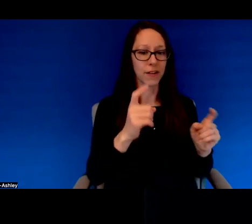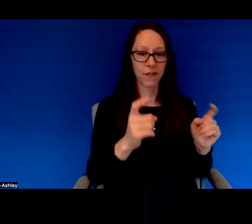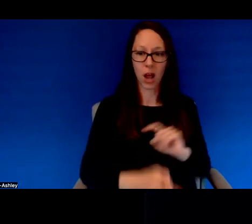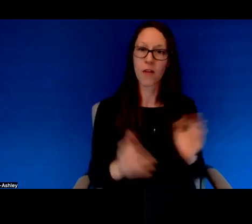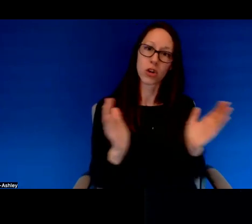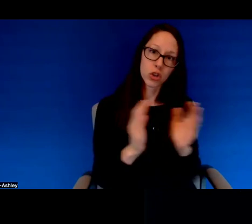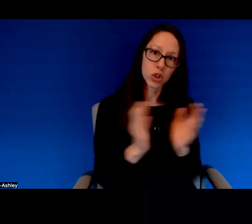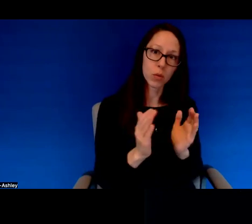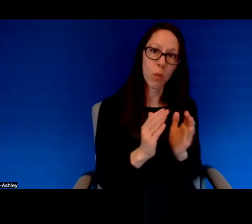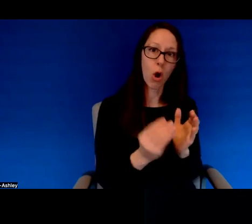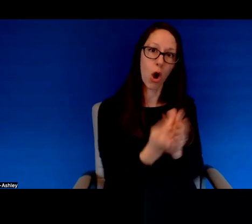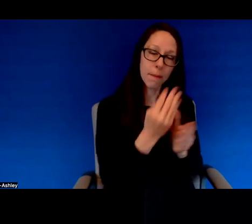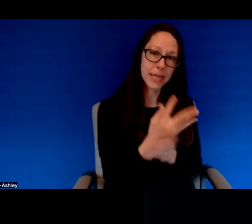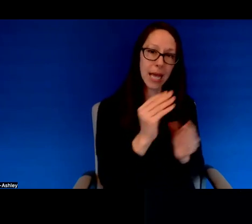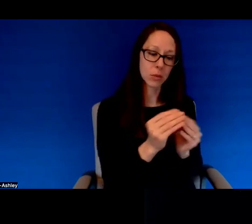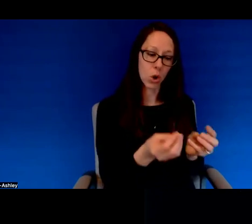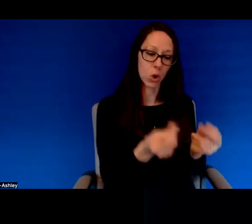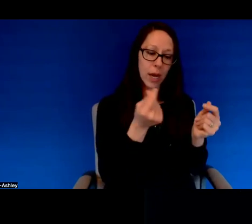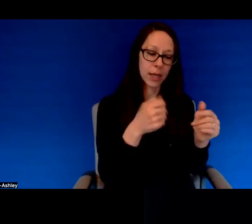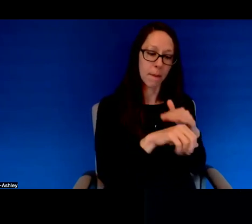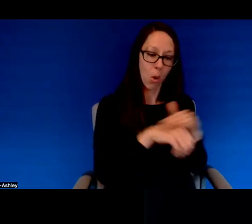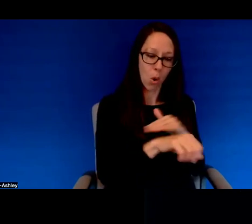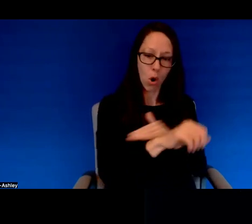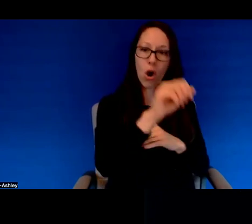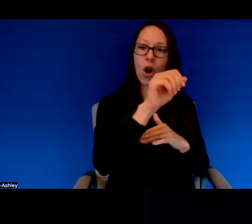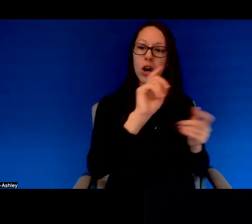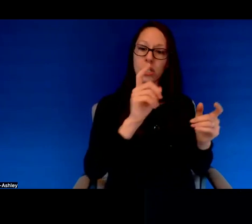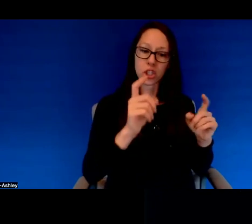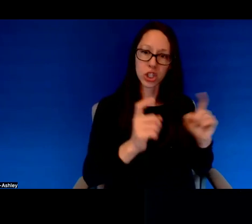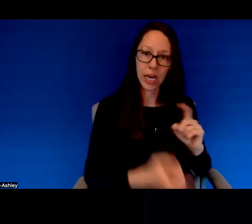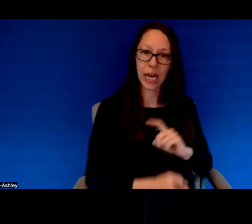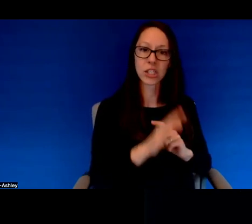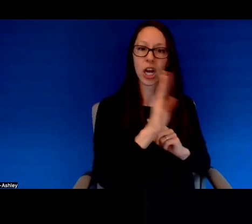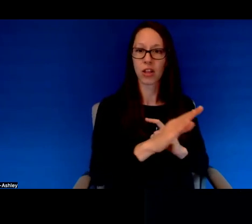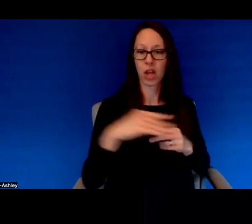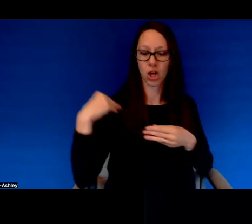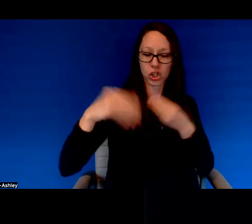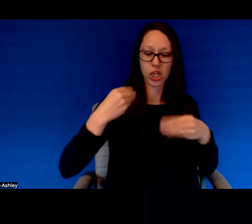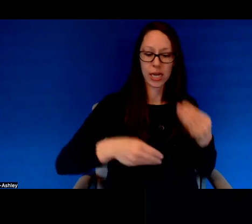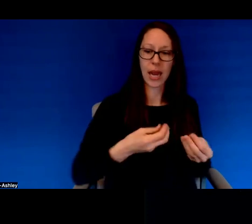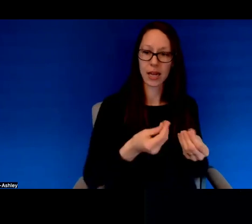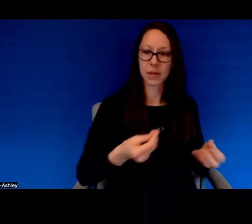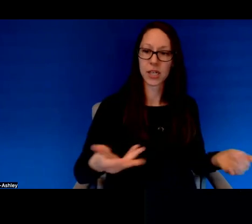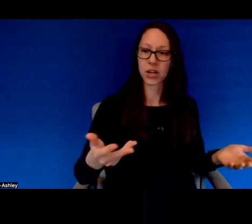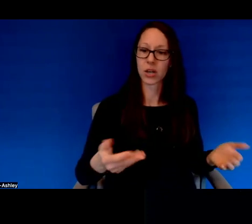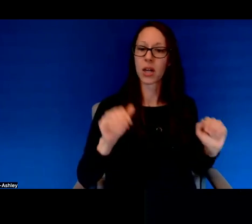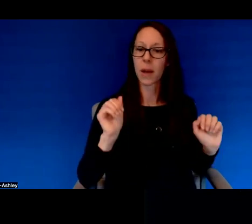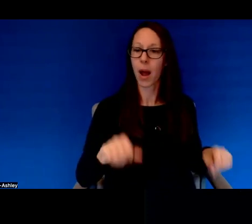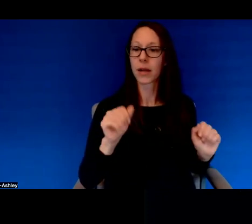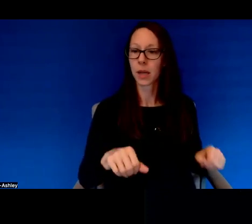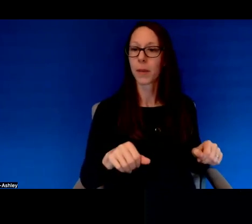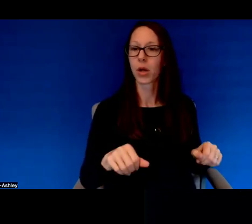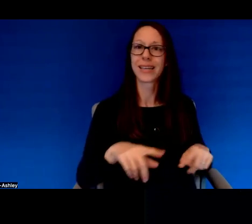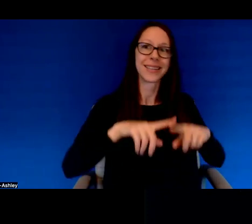evolve quicker because they're having babies quicker and they're changing their genetic material quicker. So yeah, it's totally possible, and